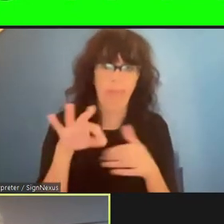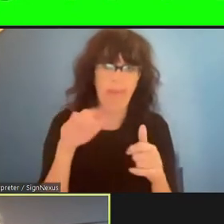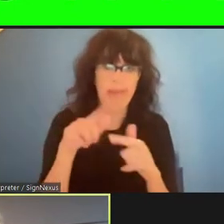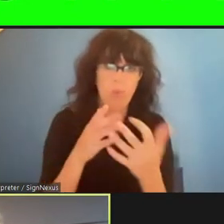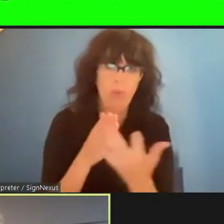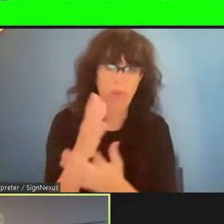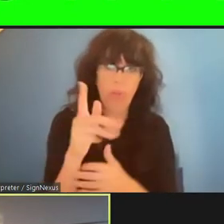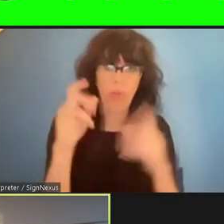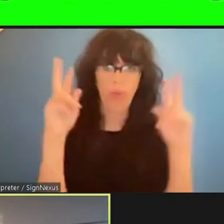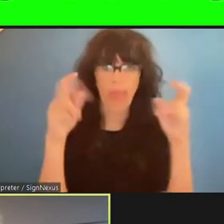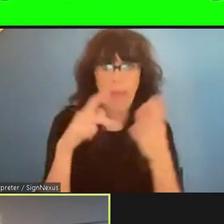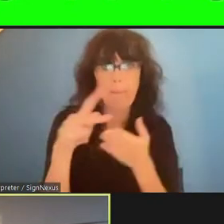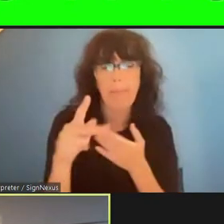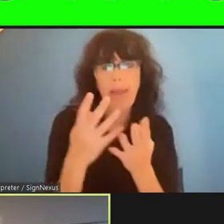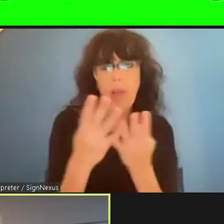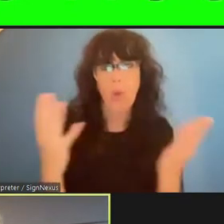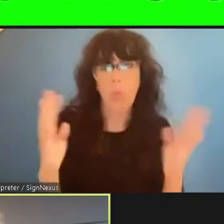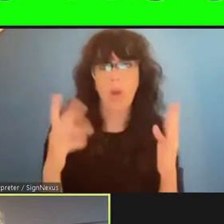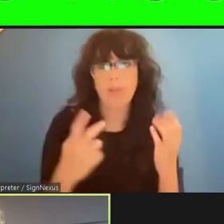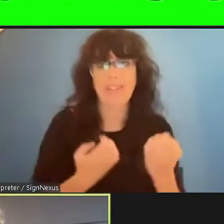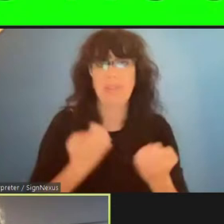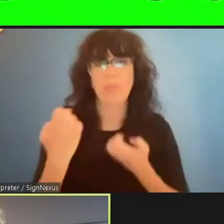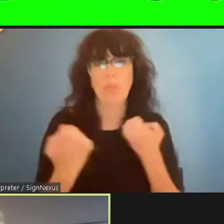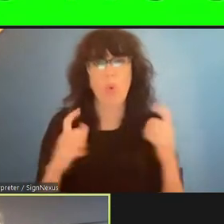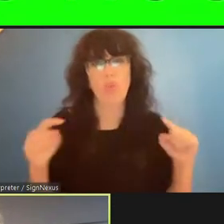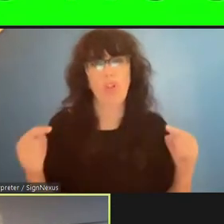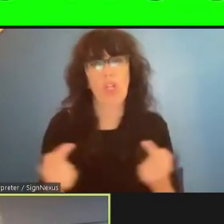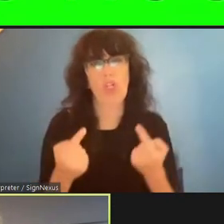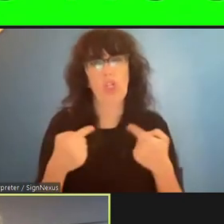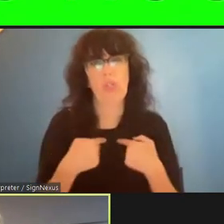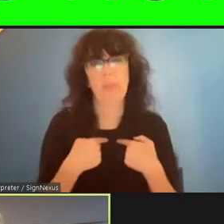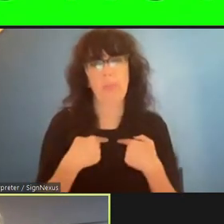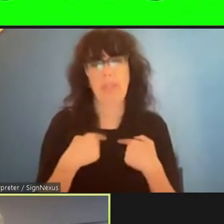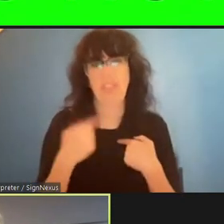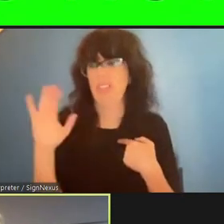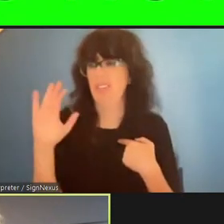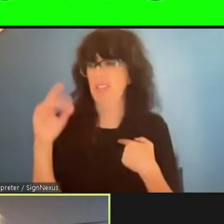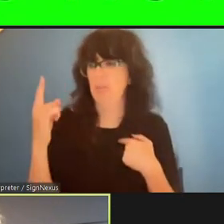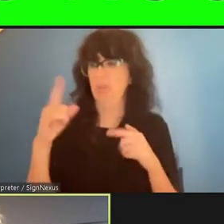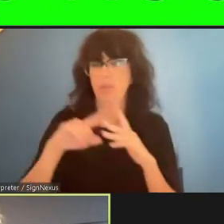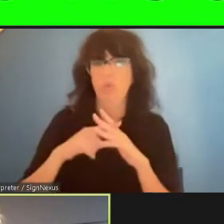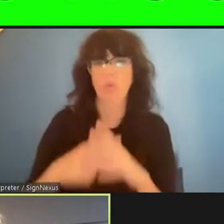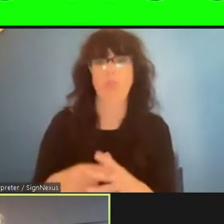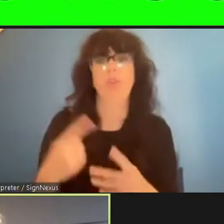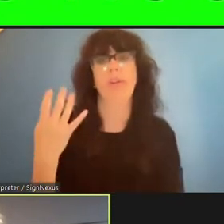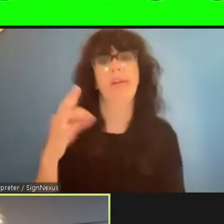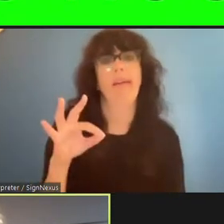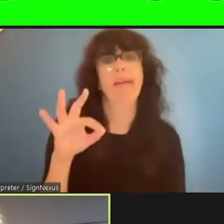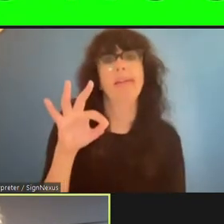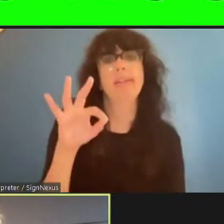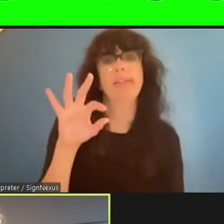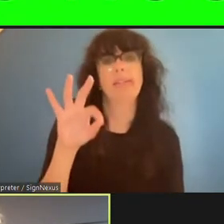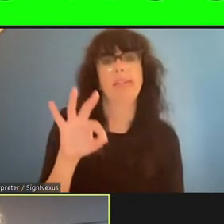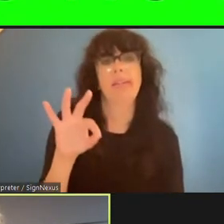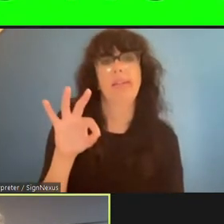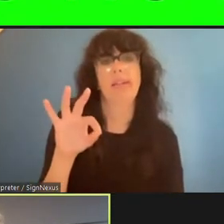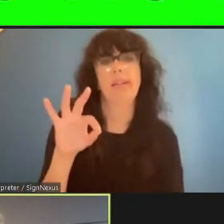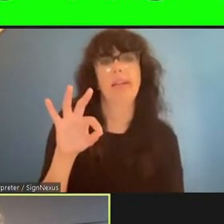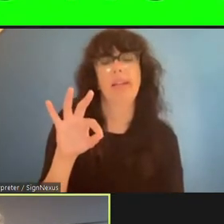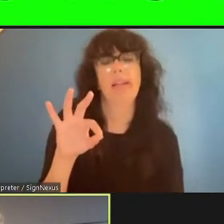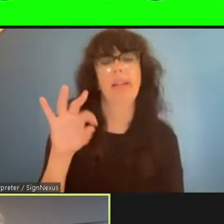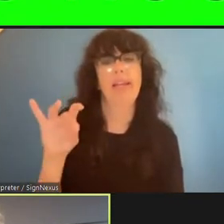sort of hurts me it seems to me there was something in the original 1898 new york charter about